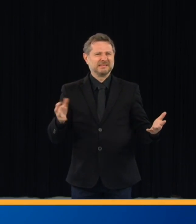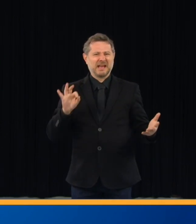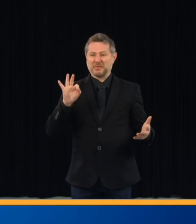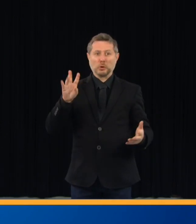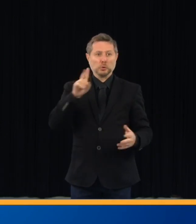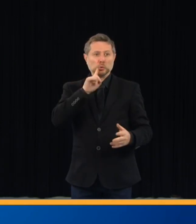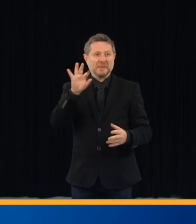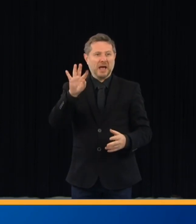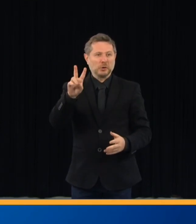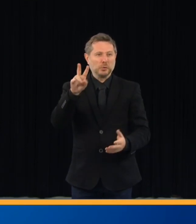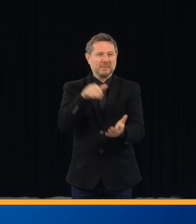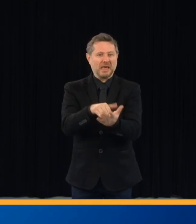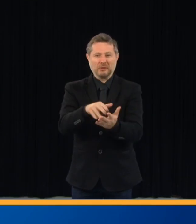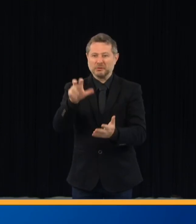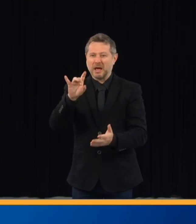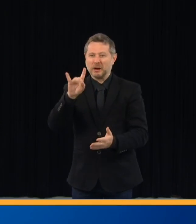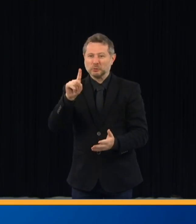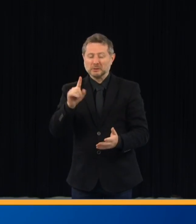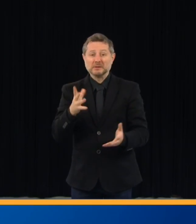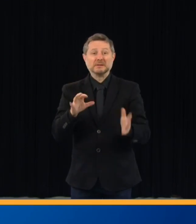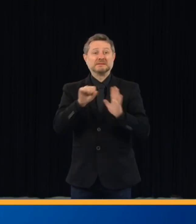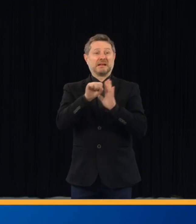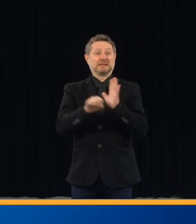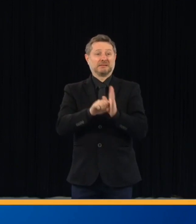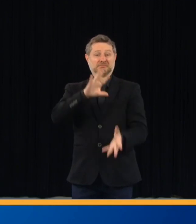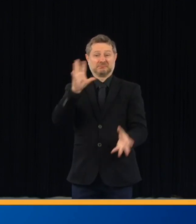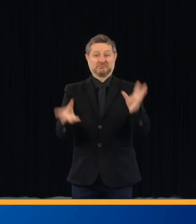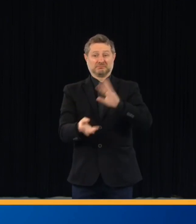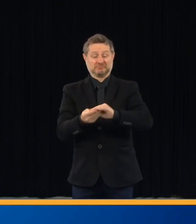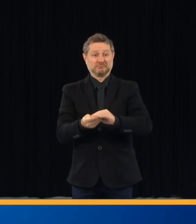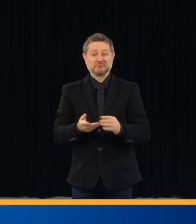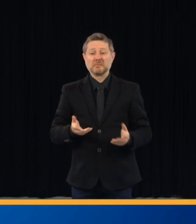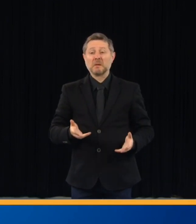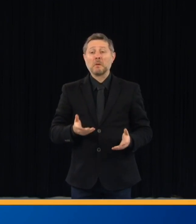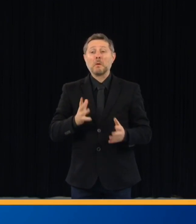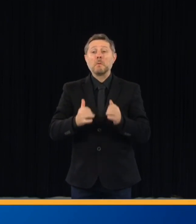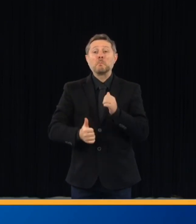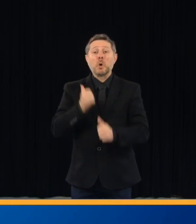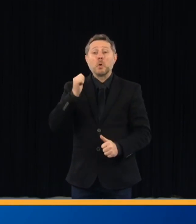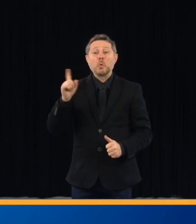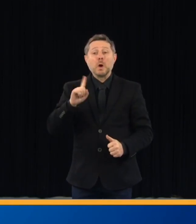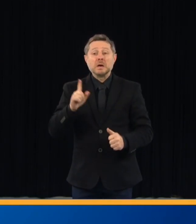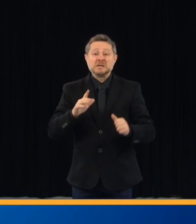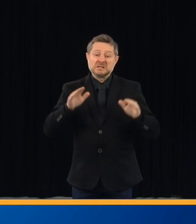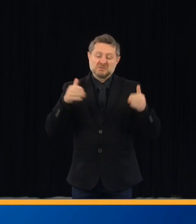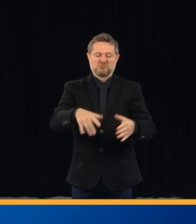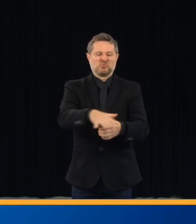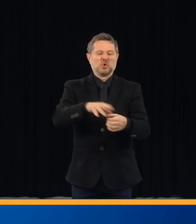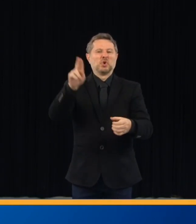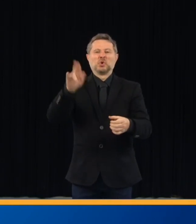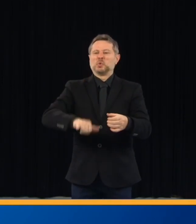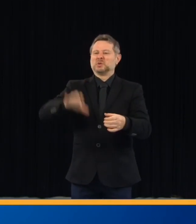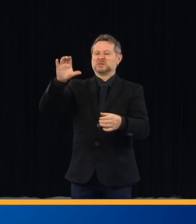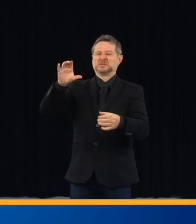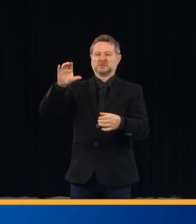92,000 total in the state, predominantly in New York City, but you see Westchester and Nassau,